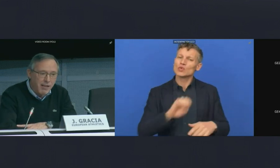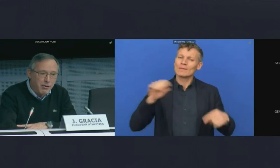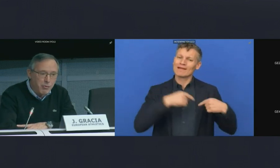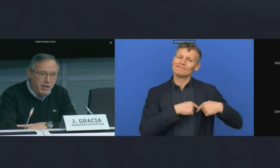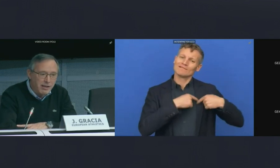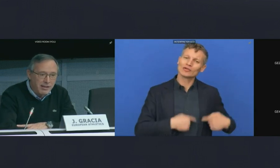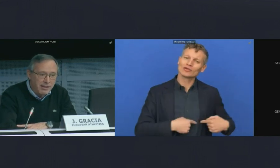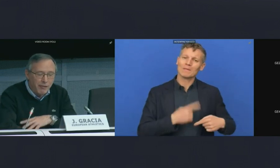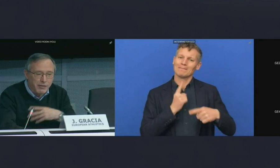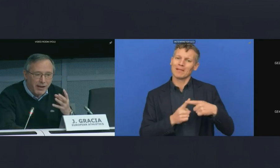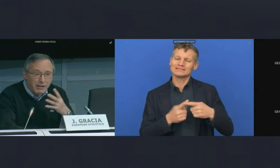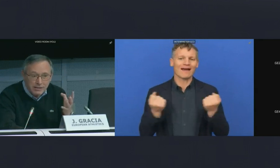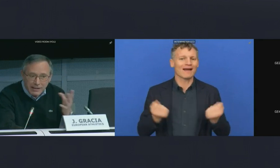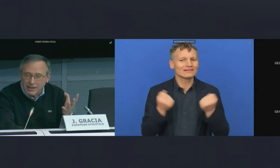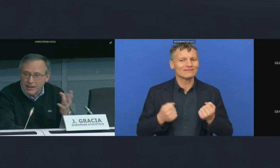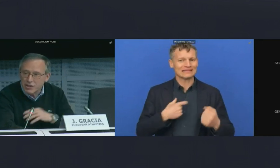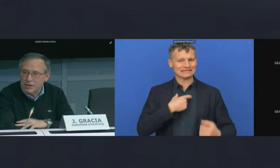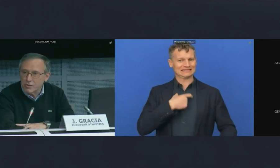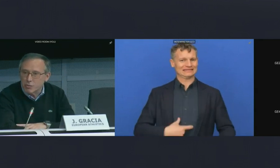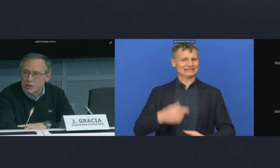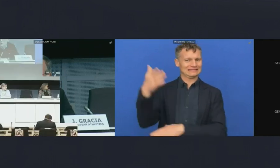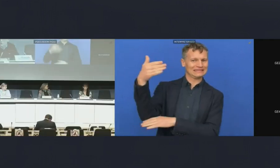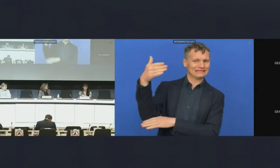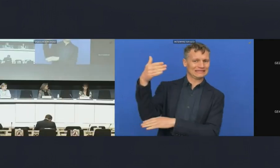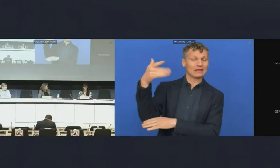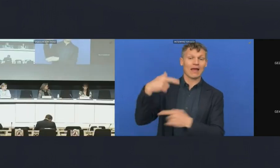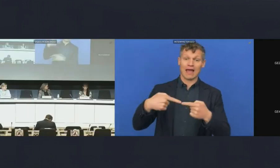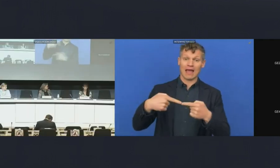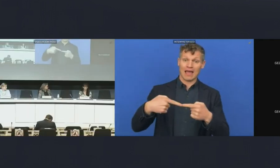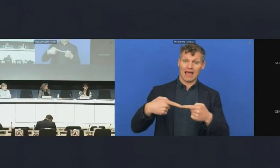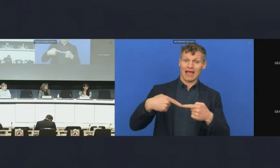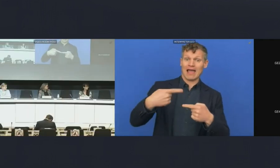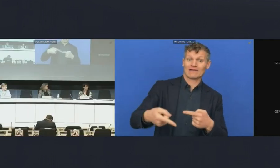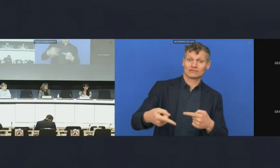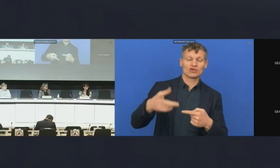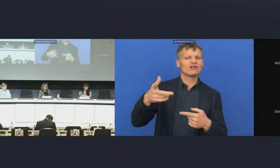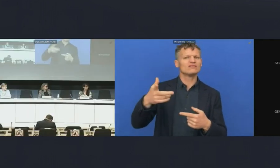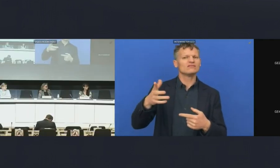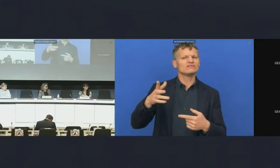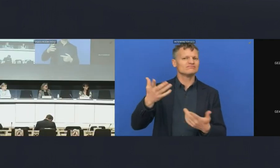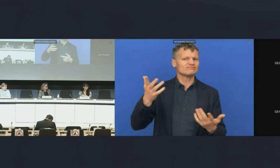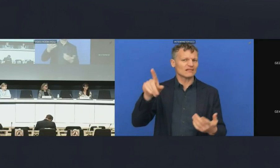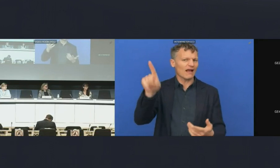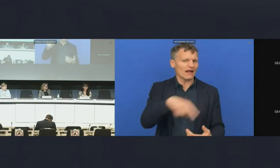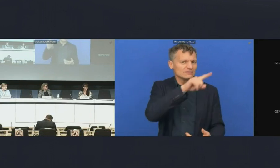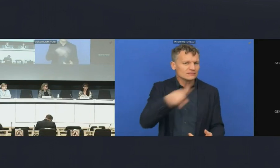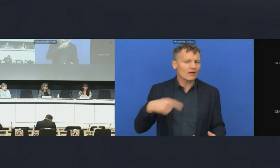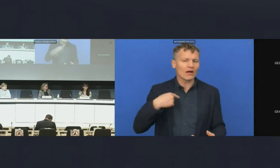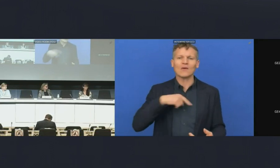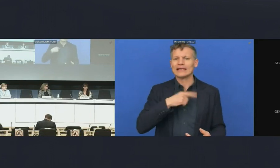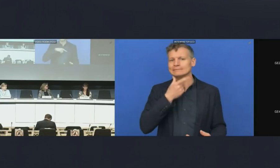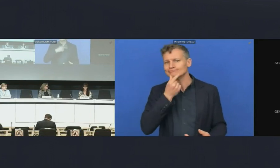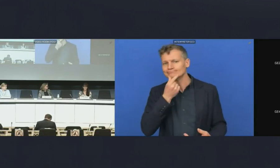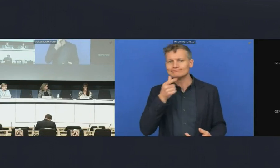we, after that cancellation, we spoke with Luciano and with Yves to see, okay,